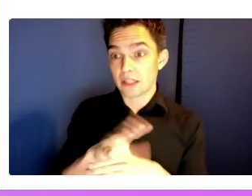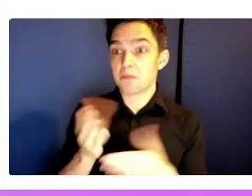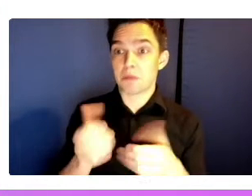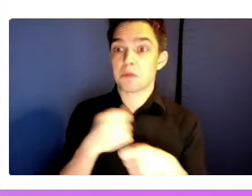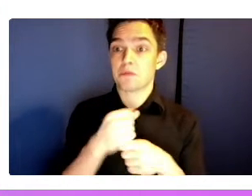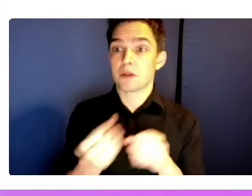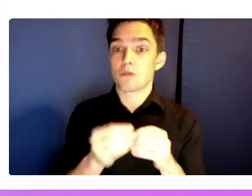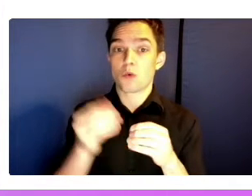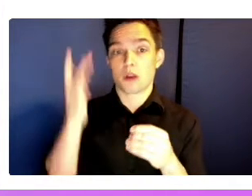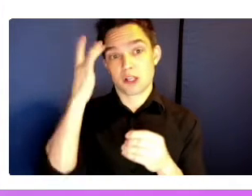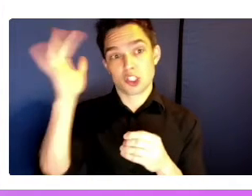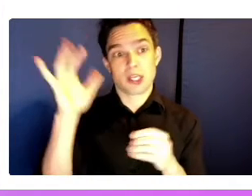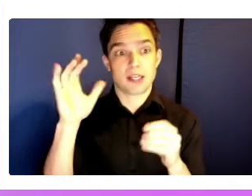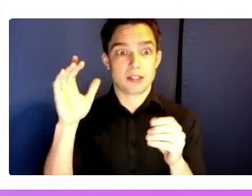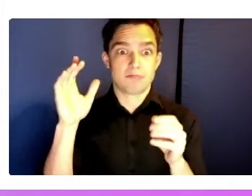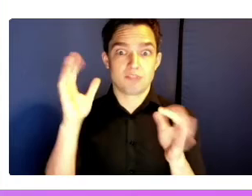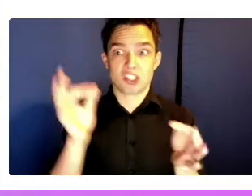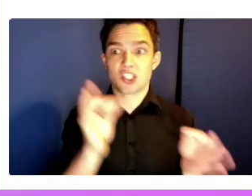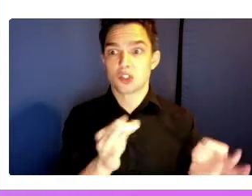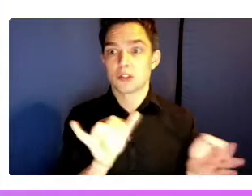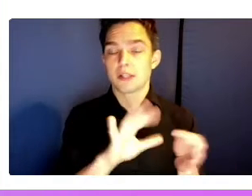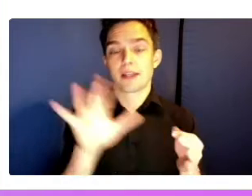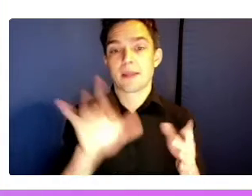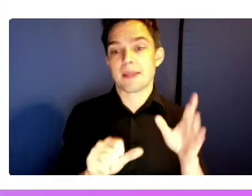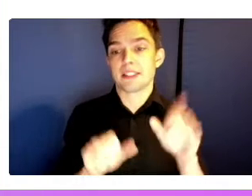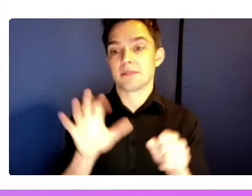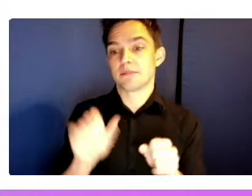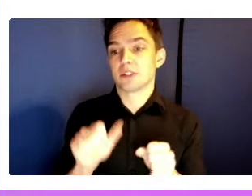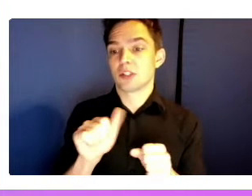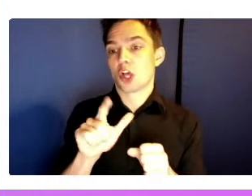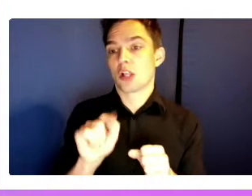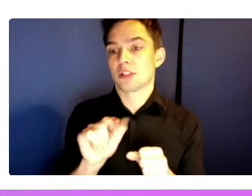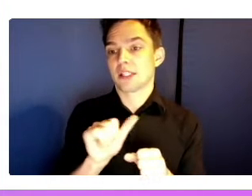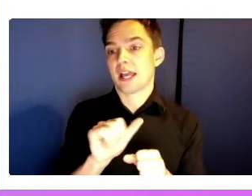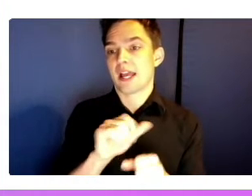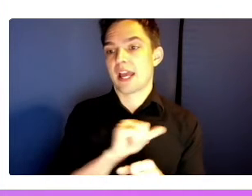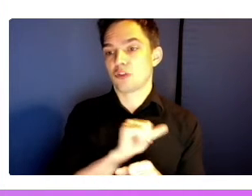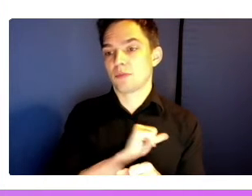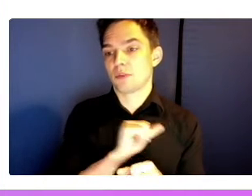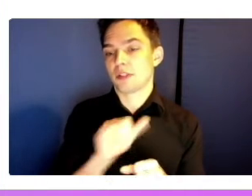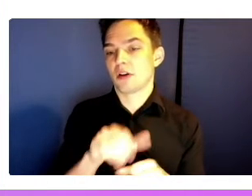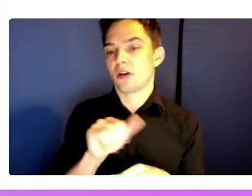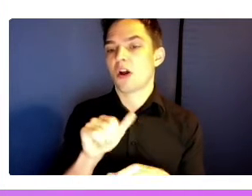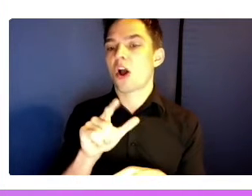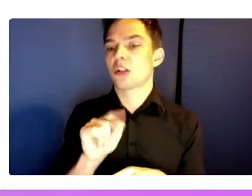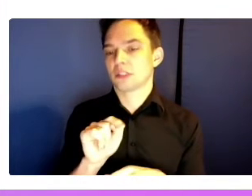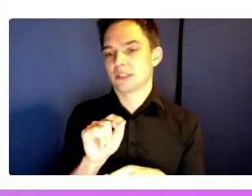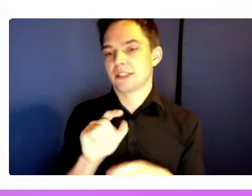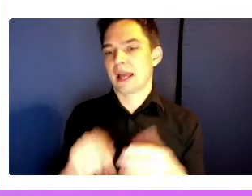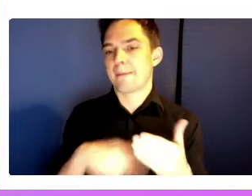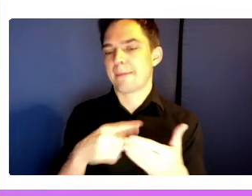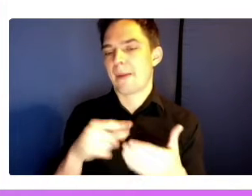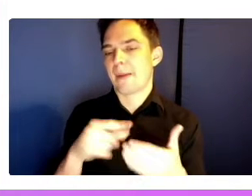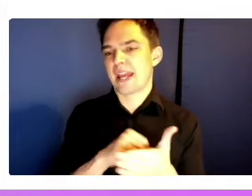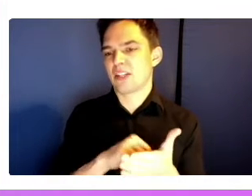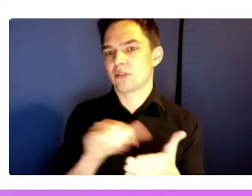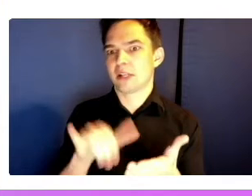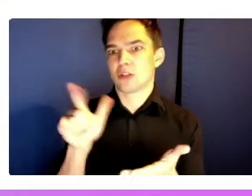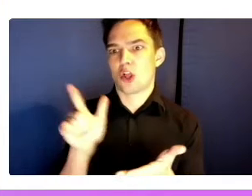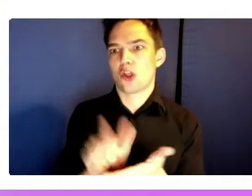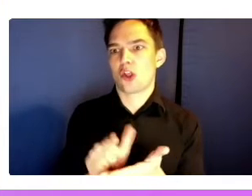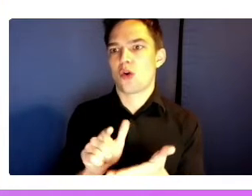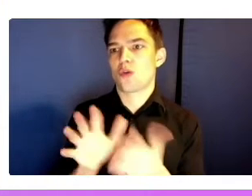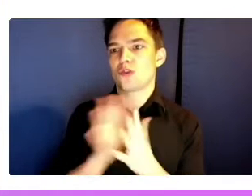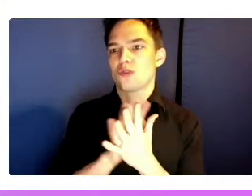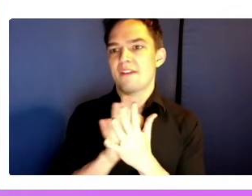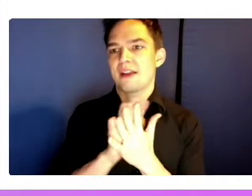more educated decisions. Like the missing alt attribute was on the alt about page. That's a low traffic